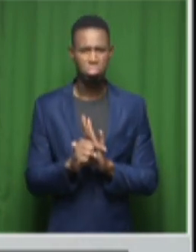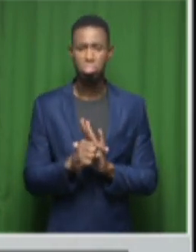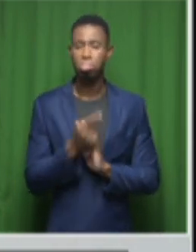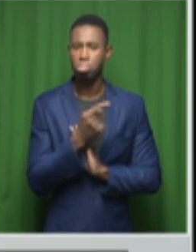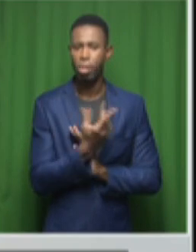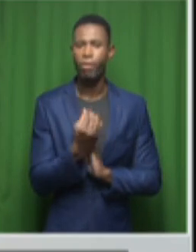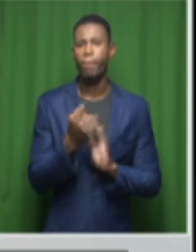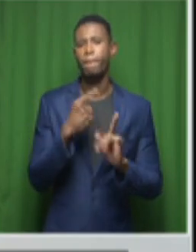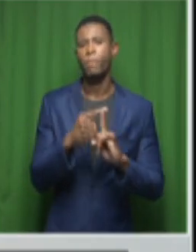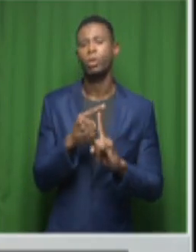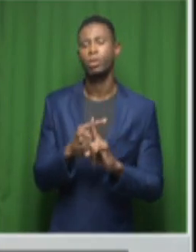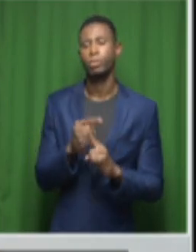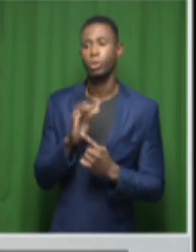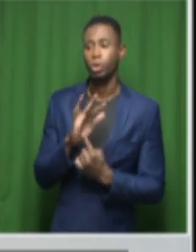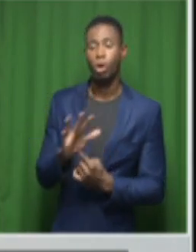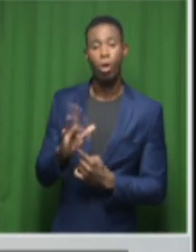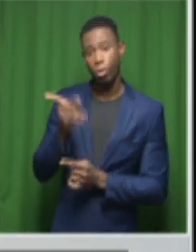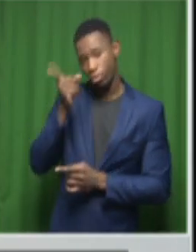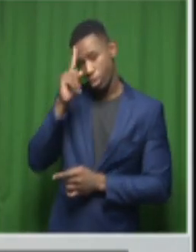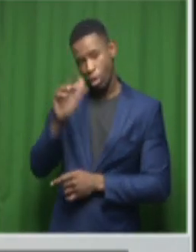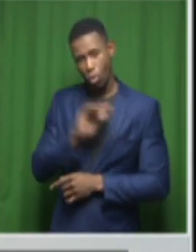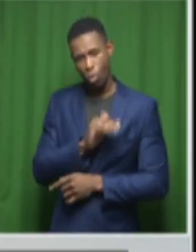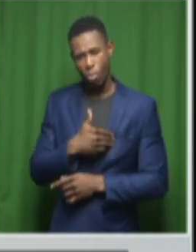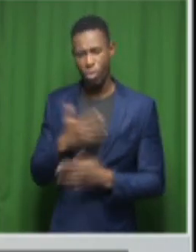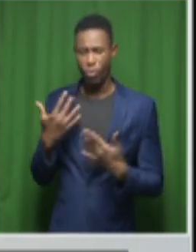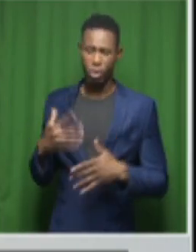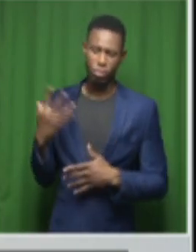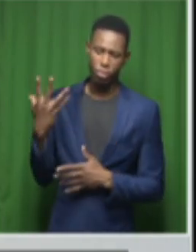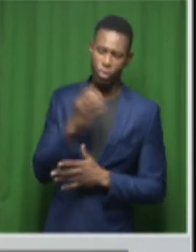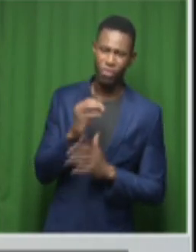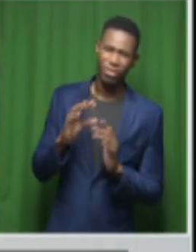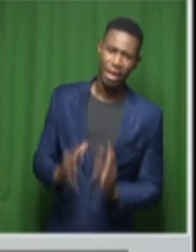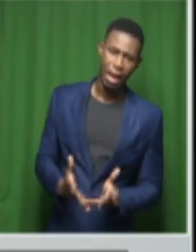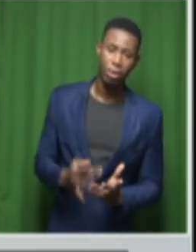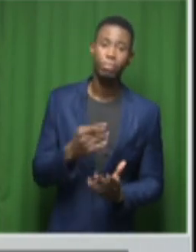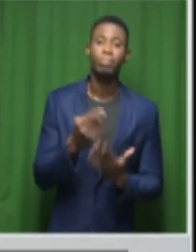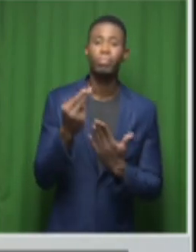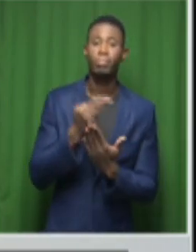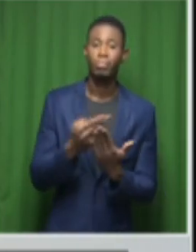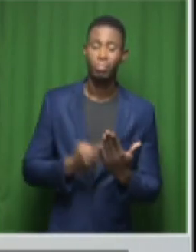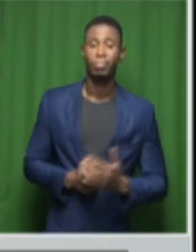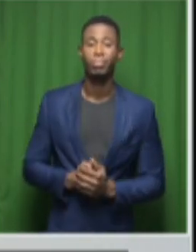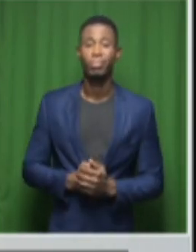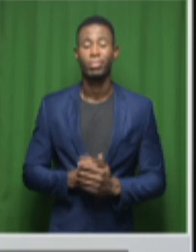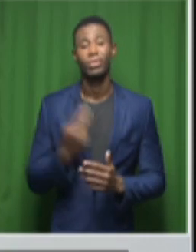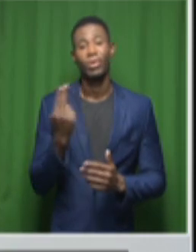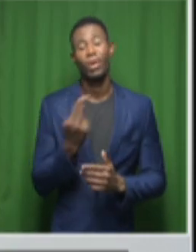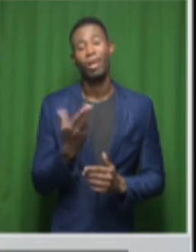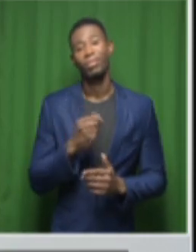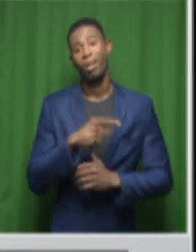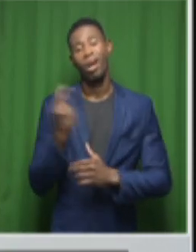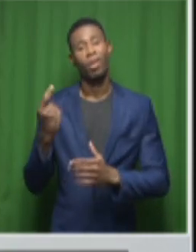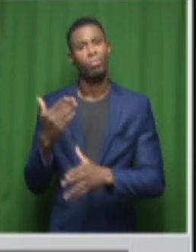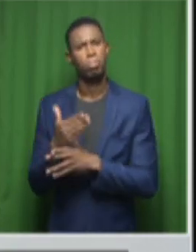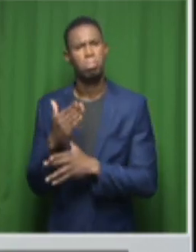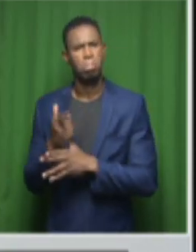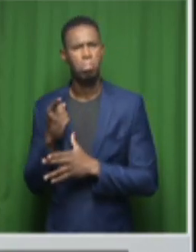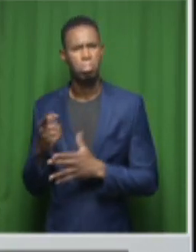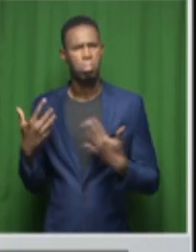Black woman. But then we have also other works that talk to the inspiration